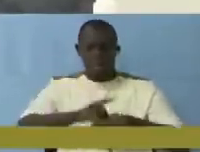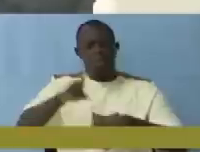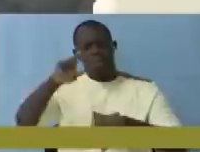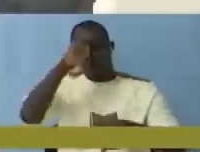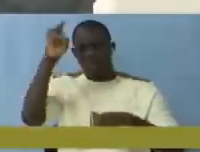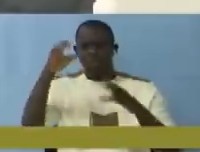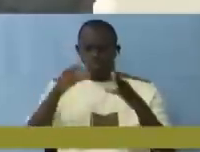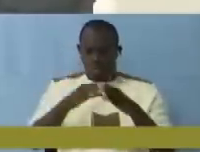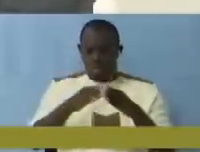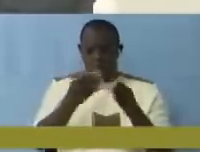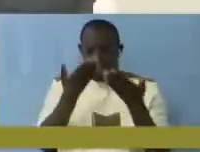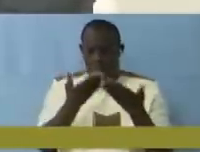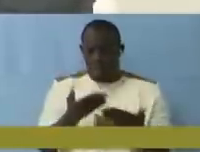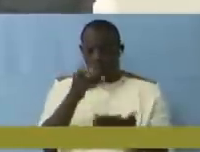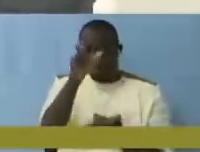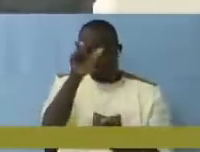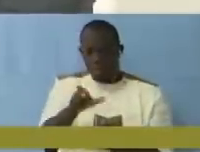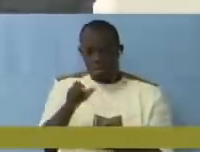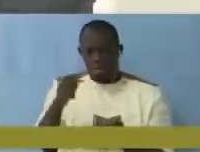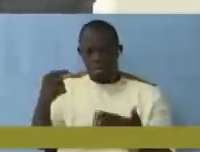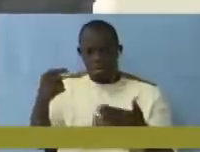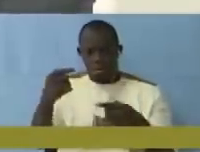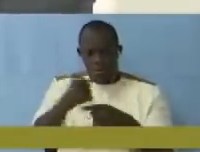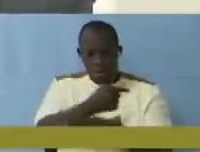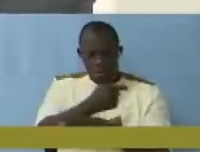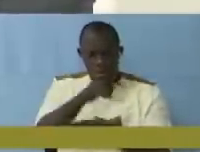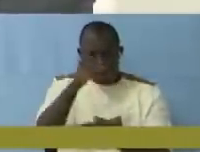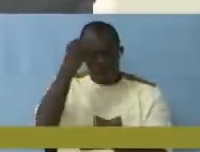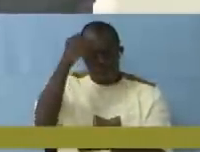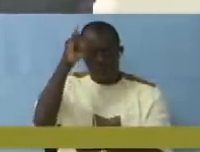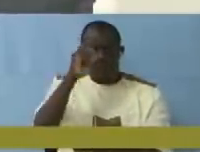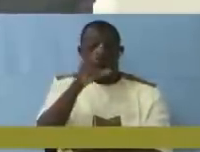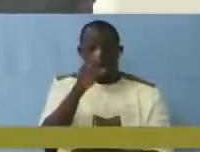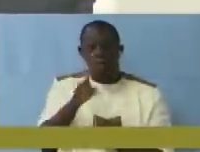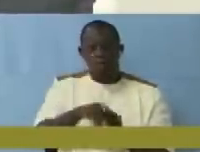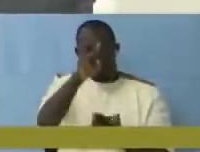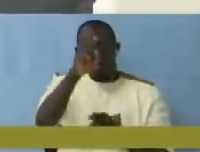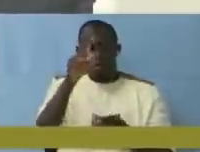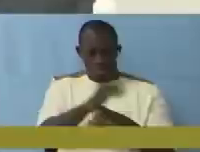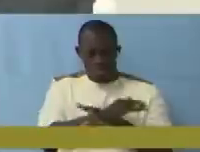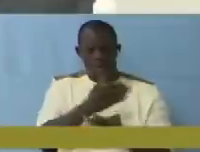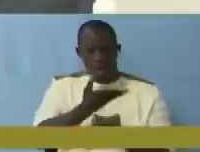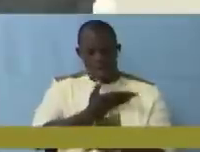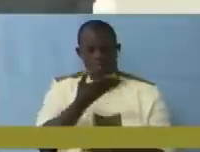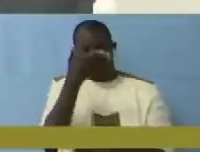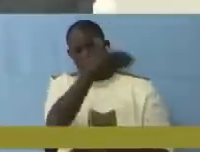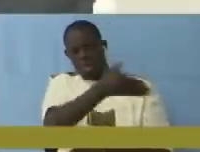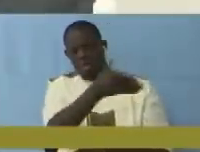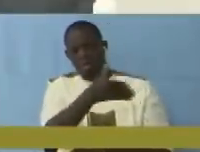the person mistakenly suggests that you are present when